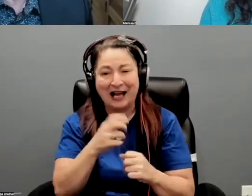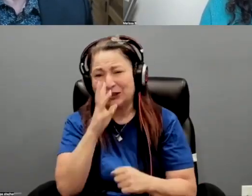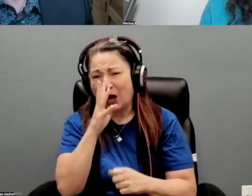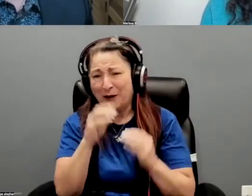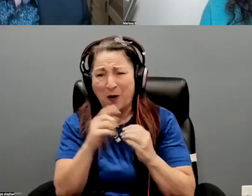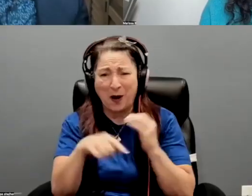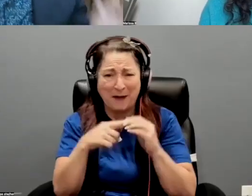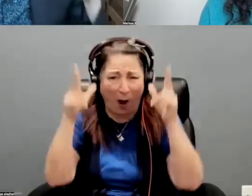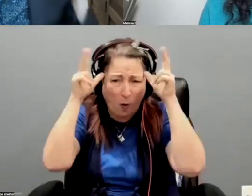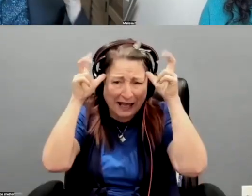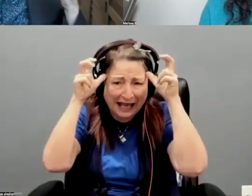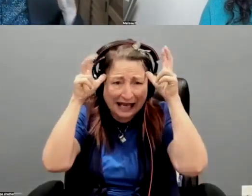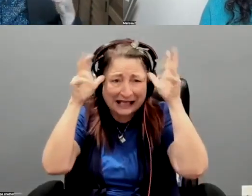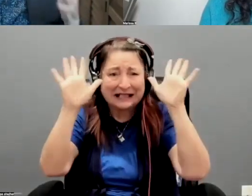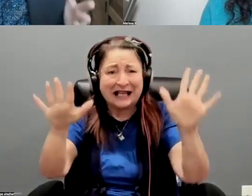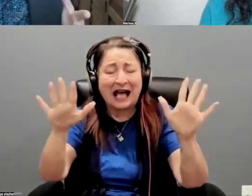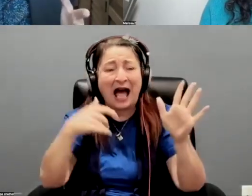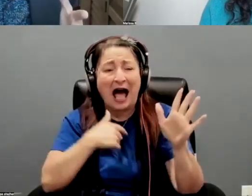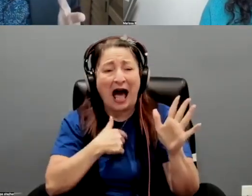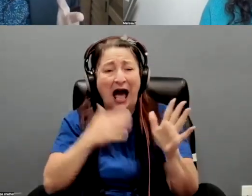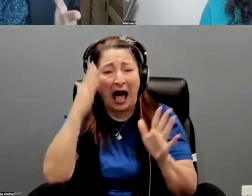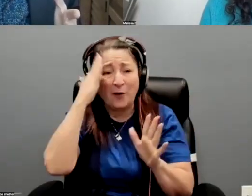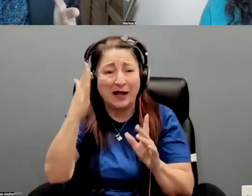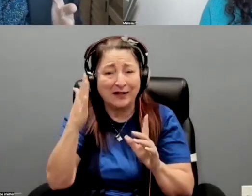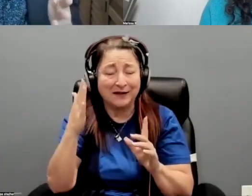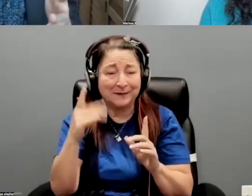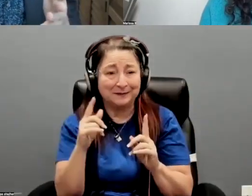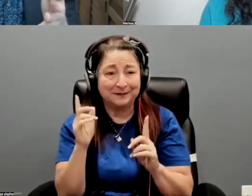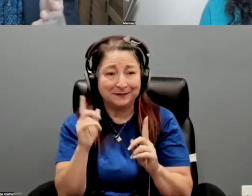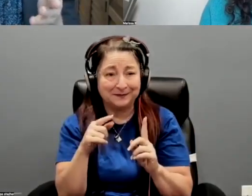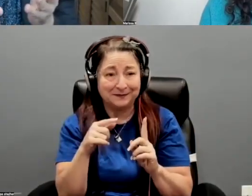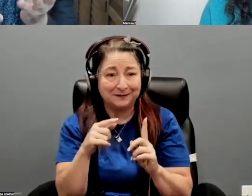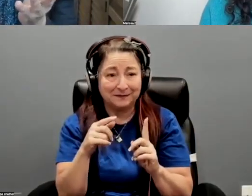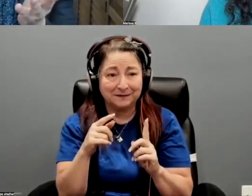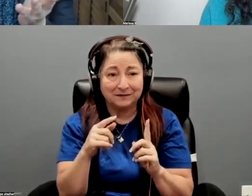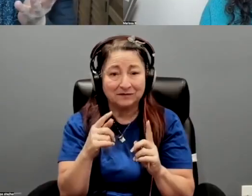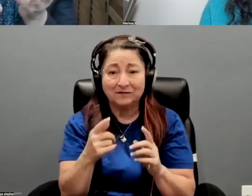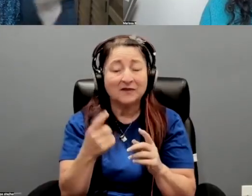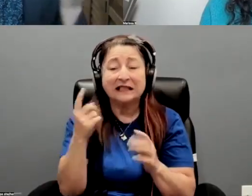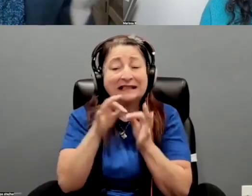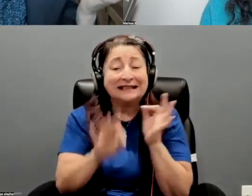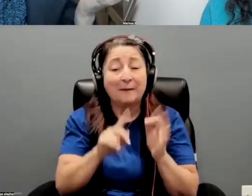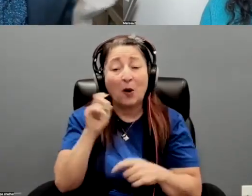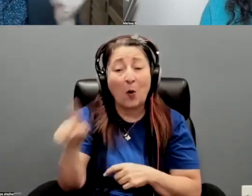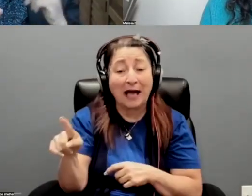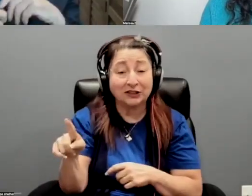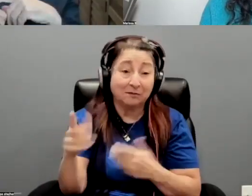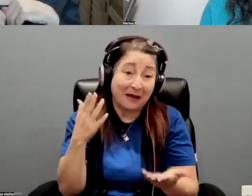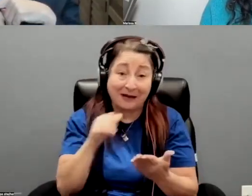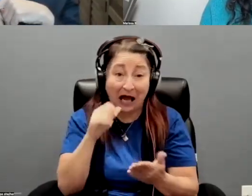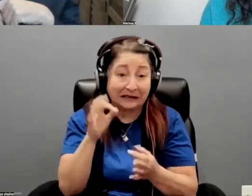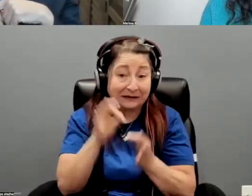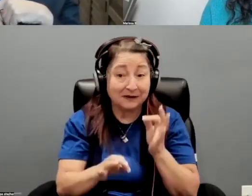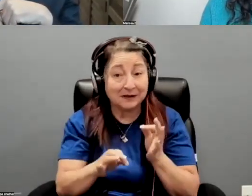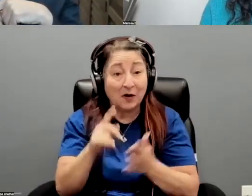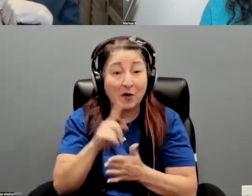Wicked. I'm gonna go to a simple question, yet it might not be. What